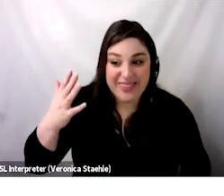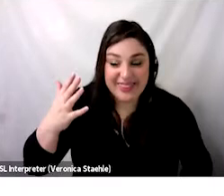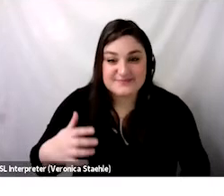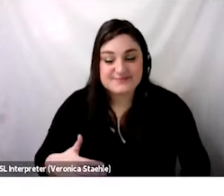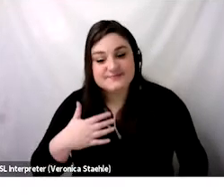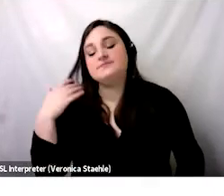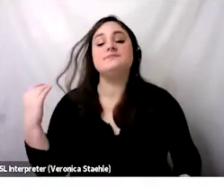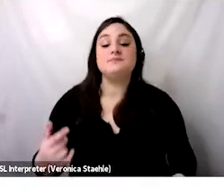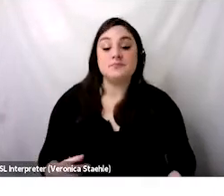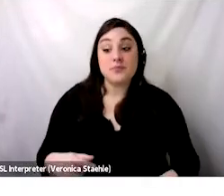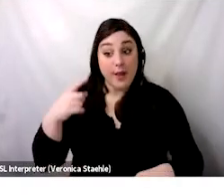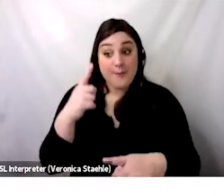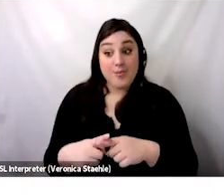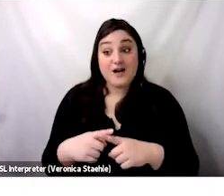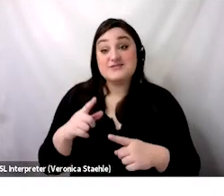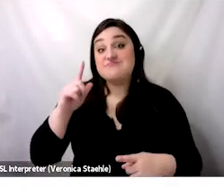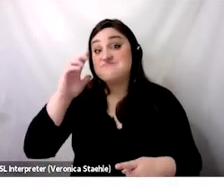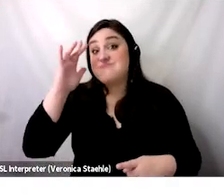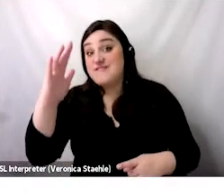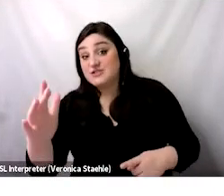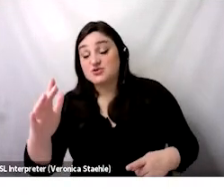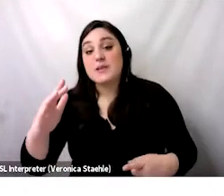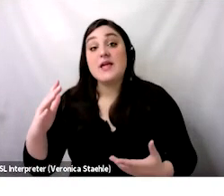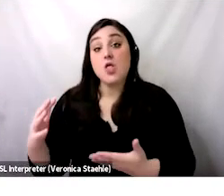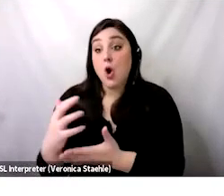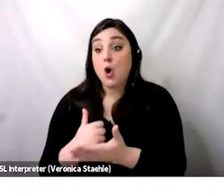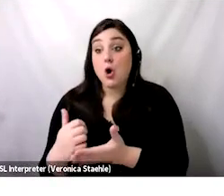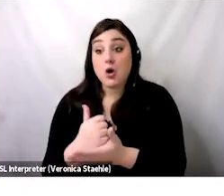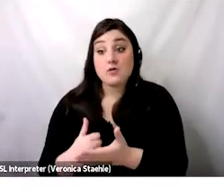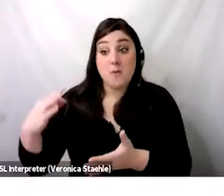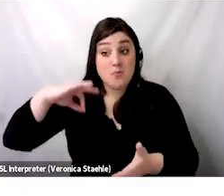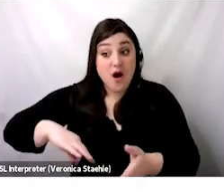indigo outpaced sugar and cotton combined.